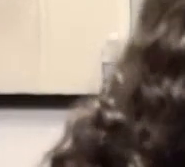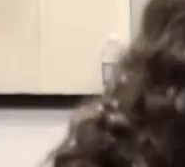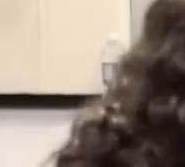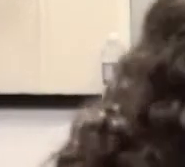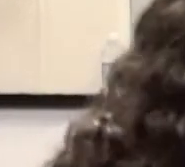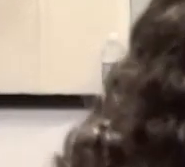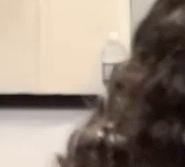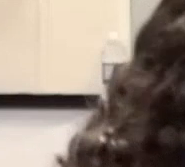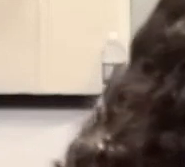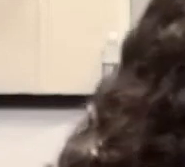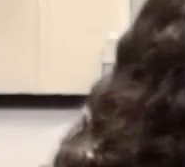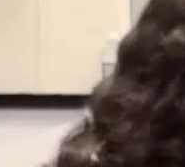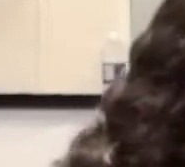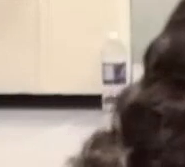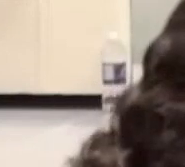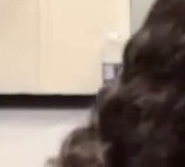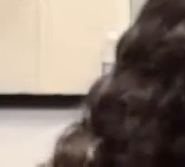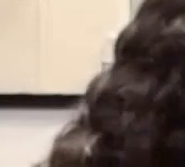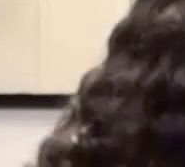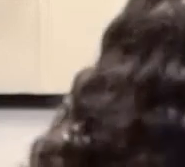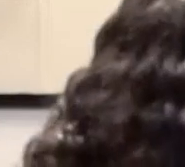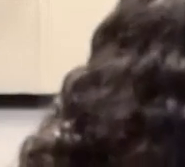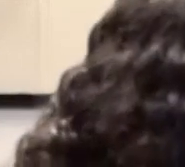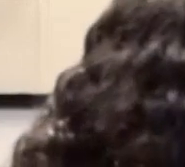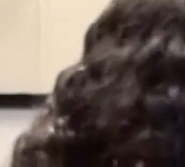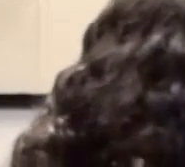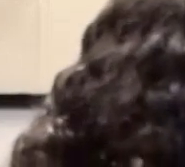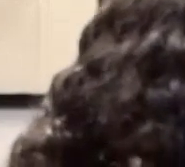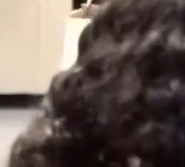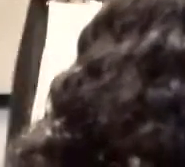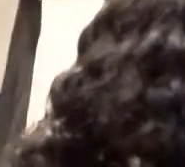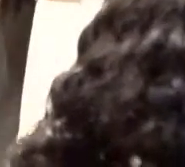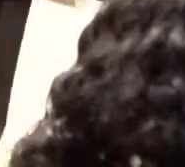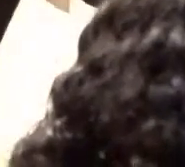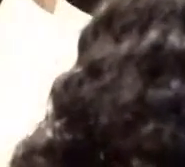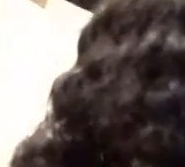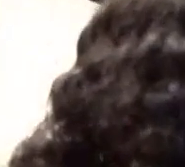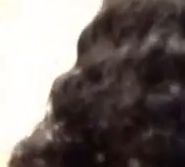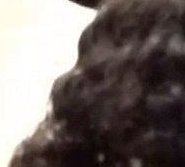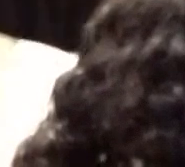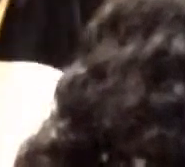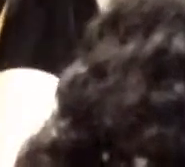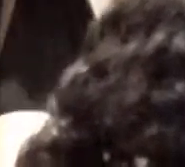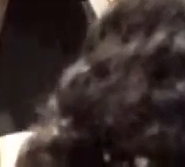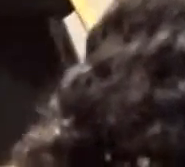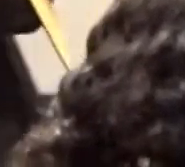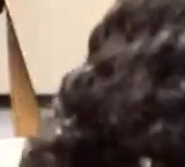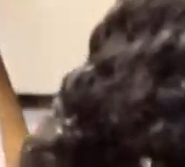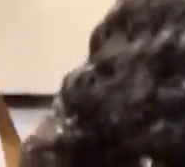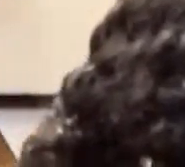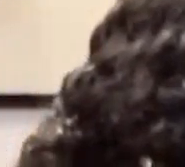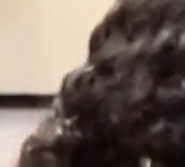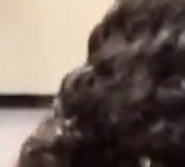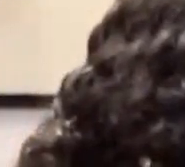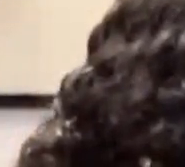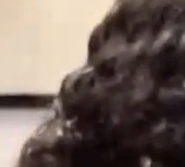partners coming together and work through all of the many challenges and bringing new products to market and understanding how they fit into